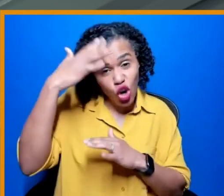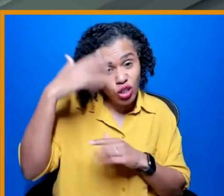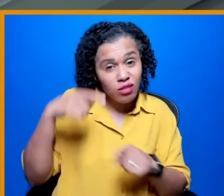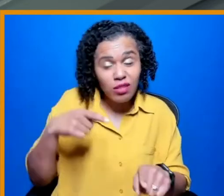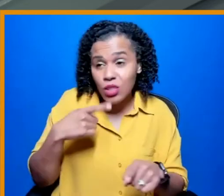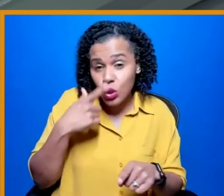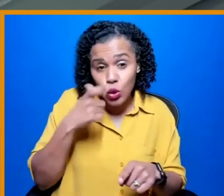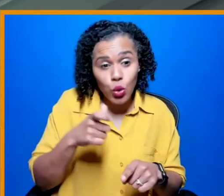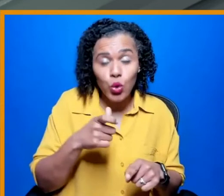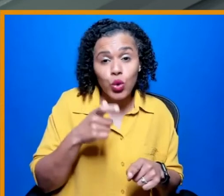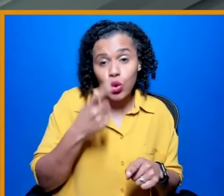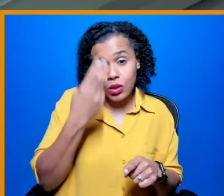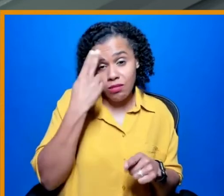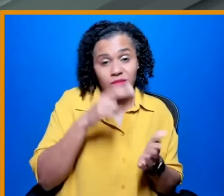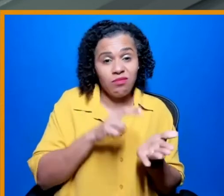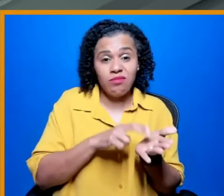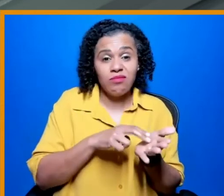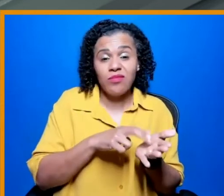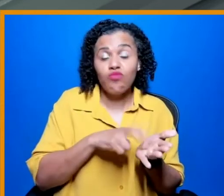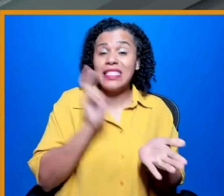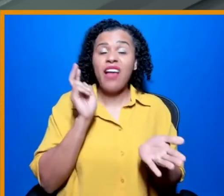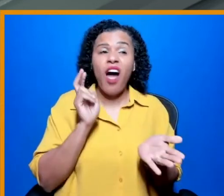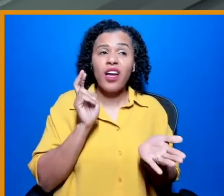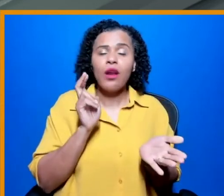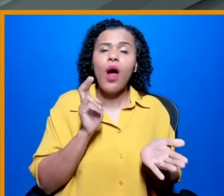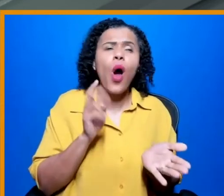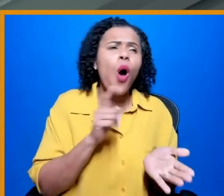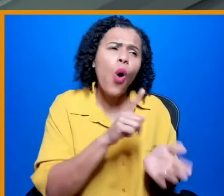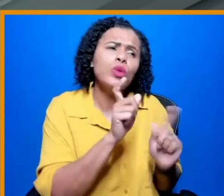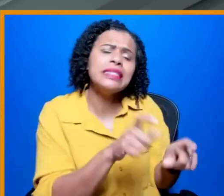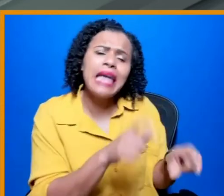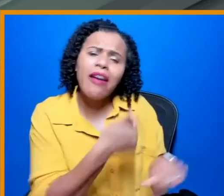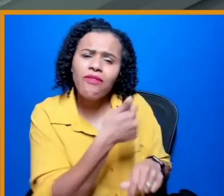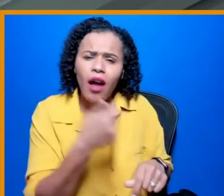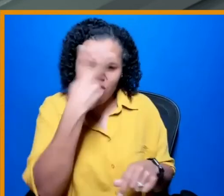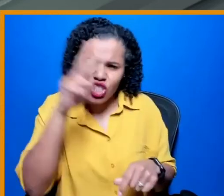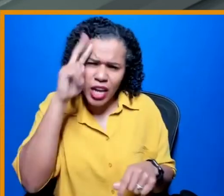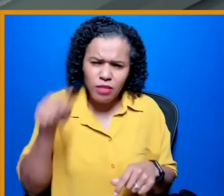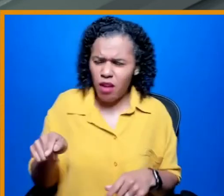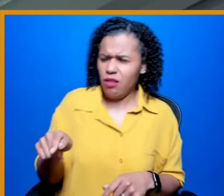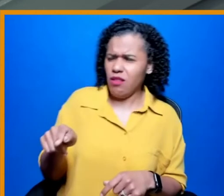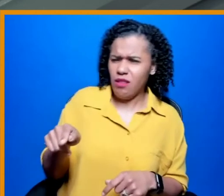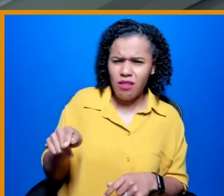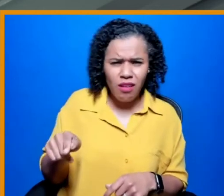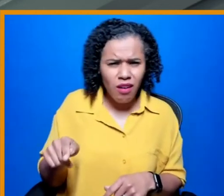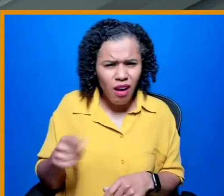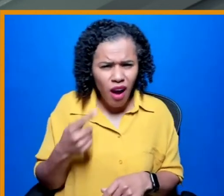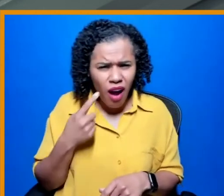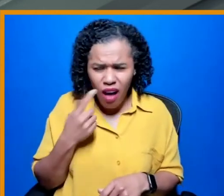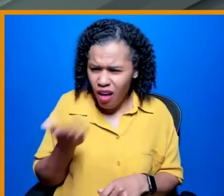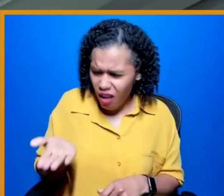didn't have to go after all, displaying the sort of spine that actually would embarrass your